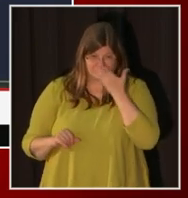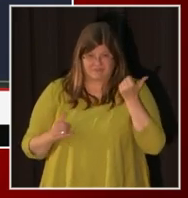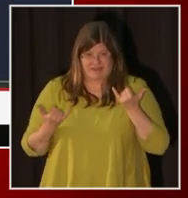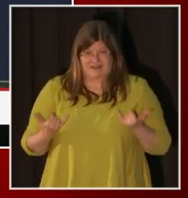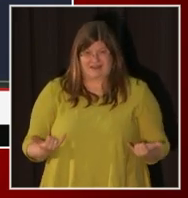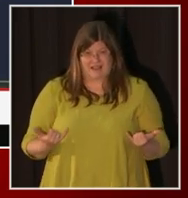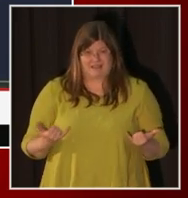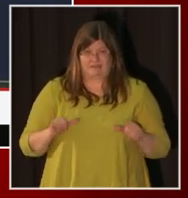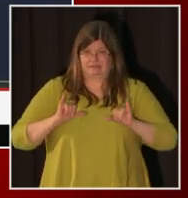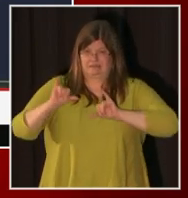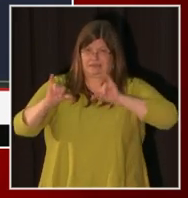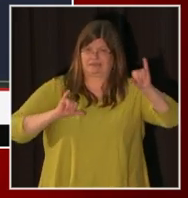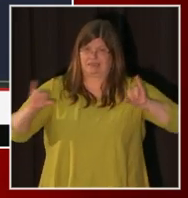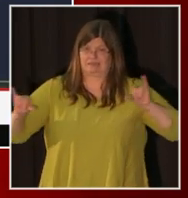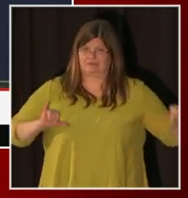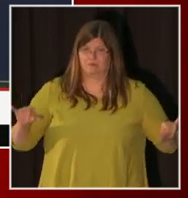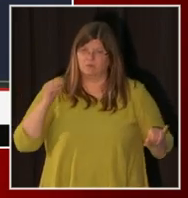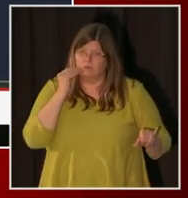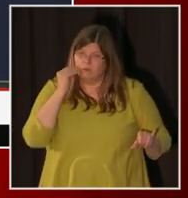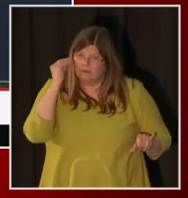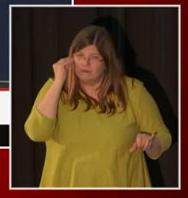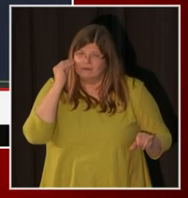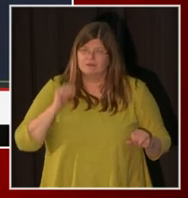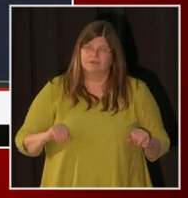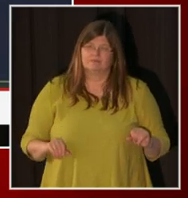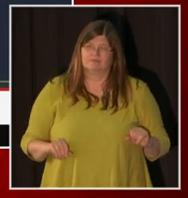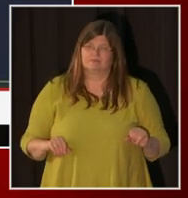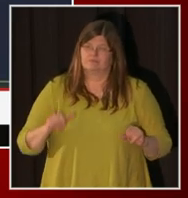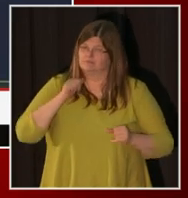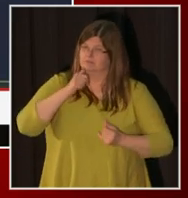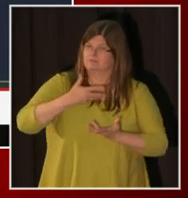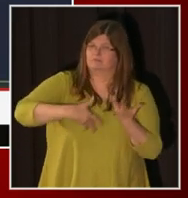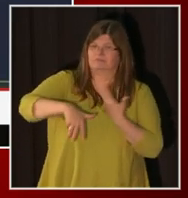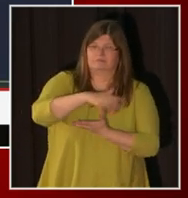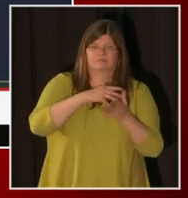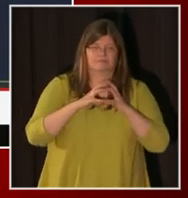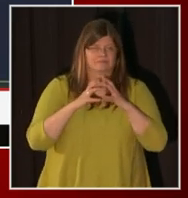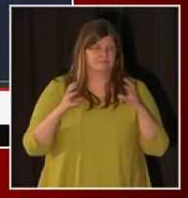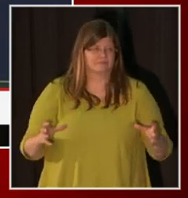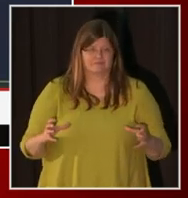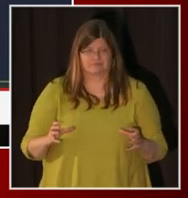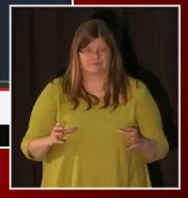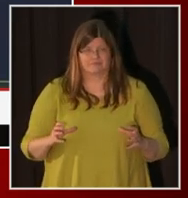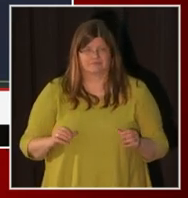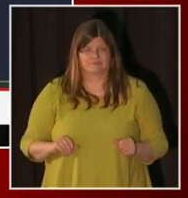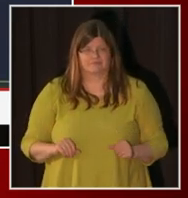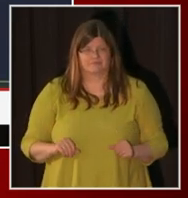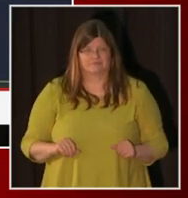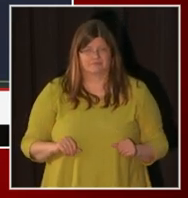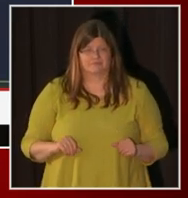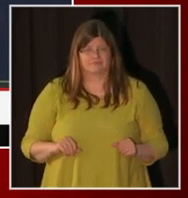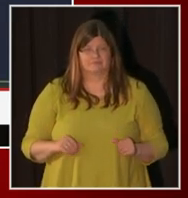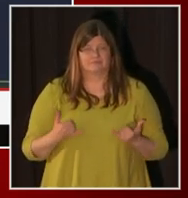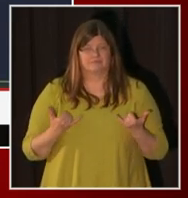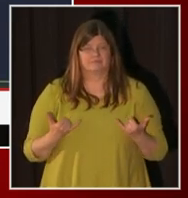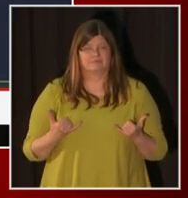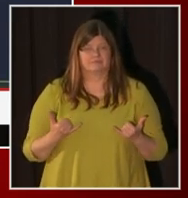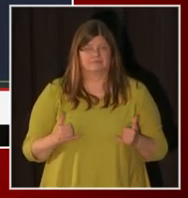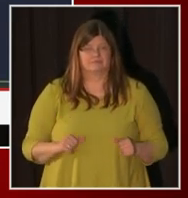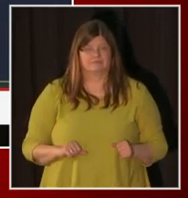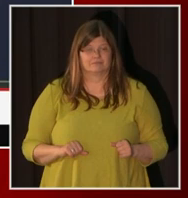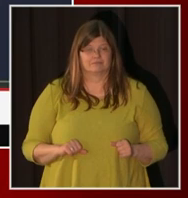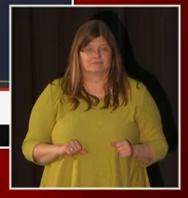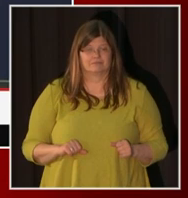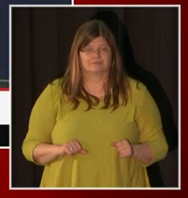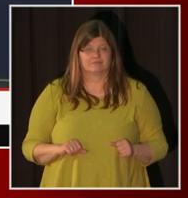have people who are presenting that are only symptomatic or who may be asymptomatic with an exposure